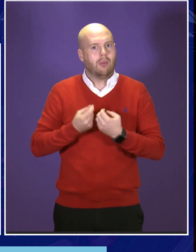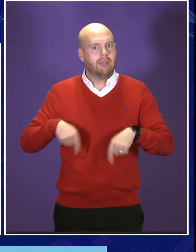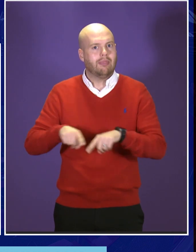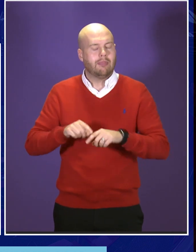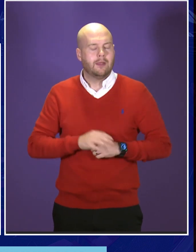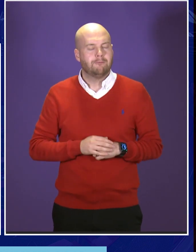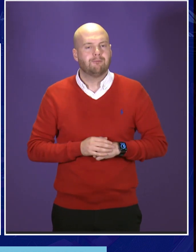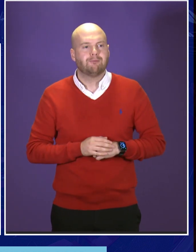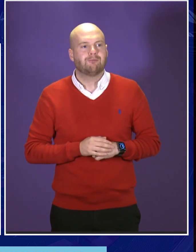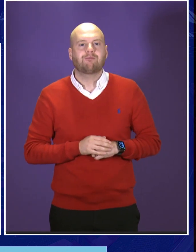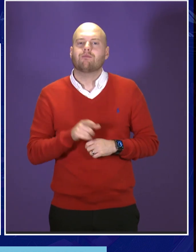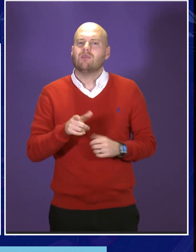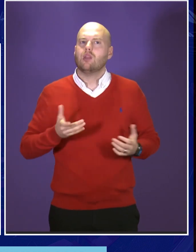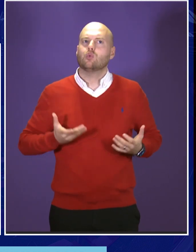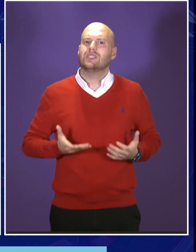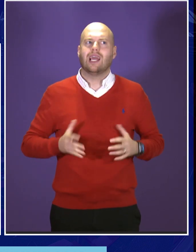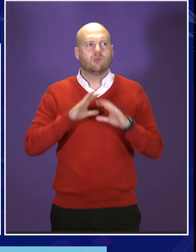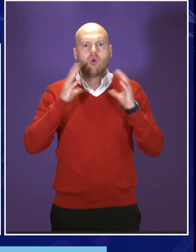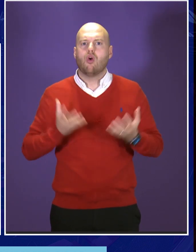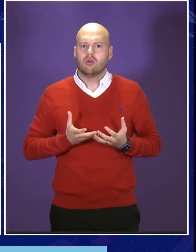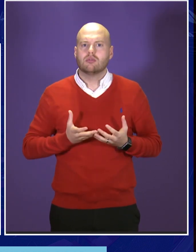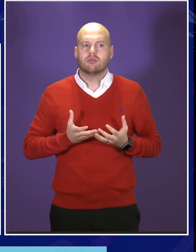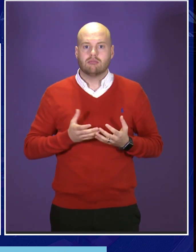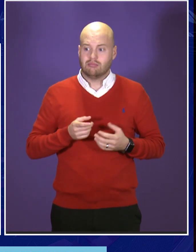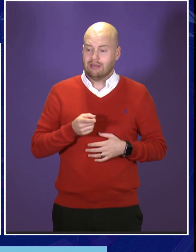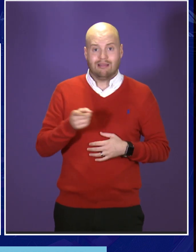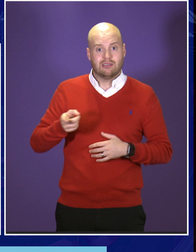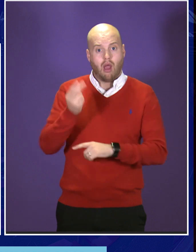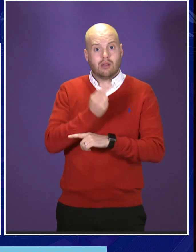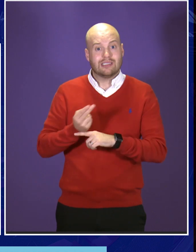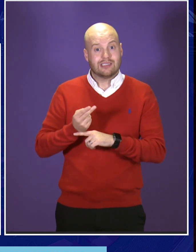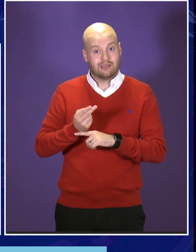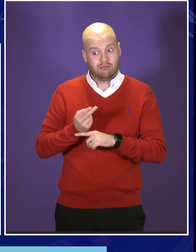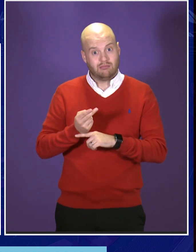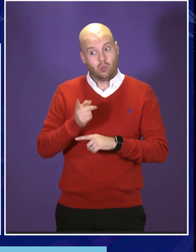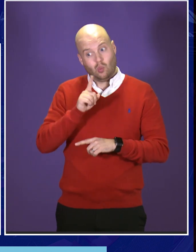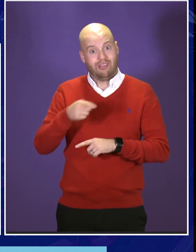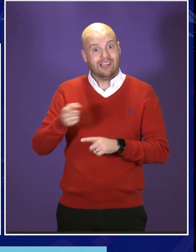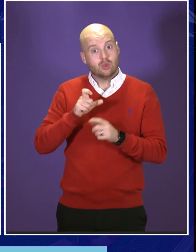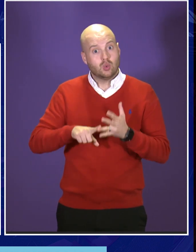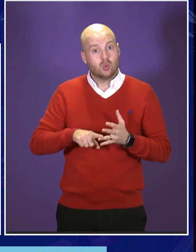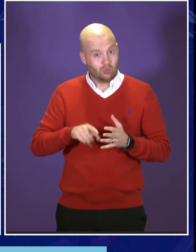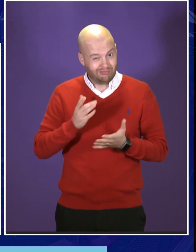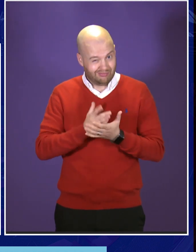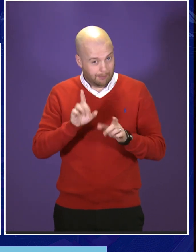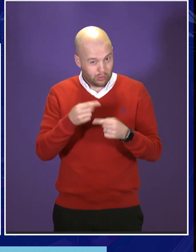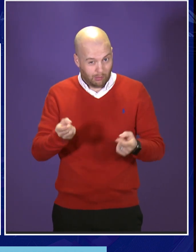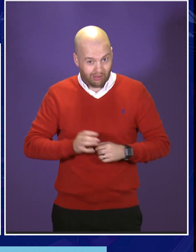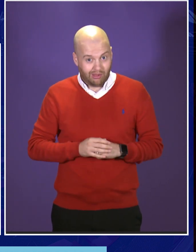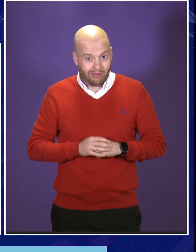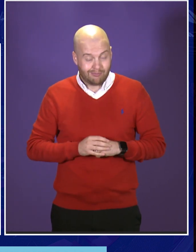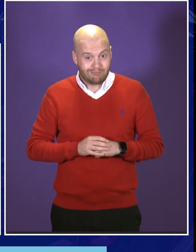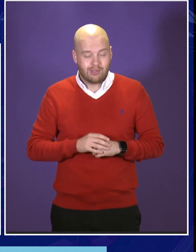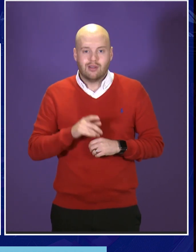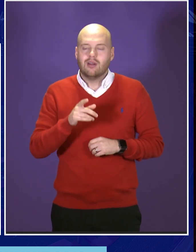of today's world, what these artists do is impossible. The perception tells us that in the lands